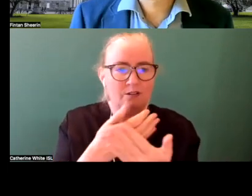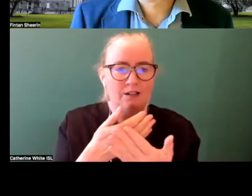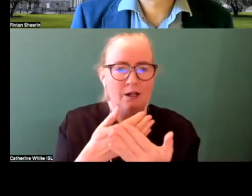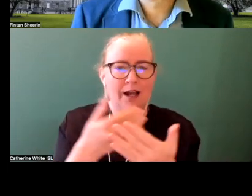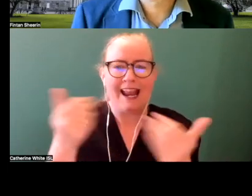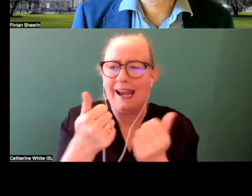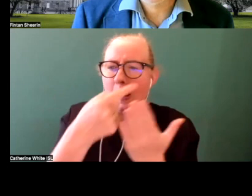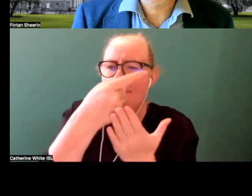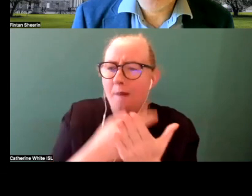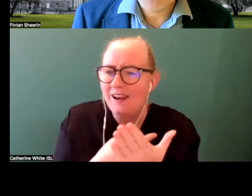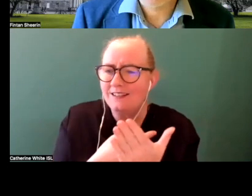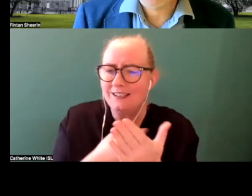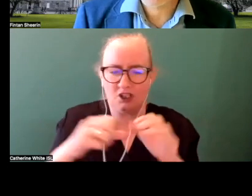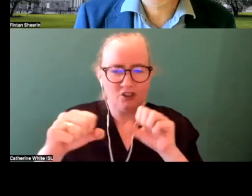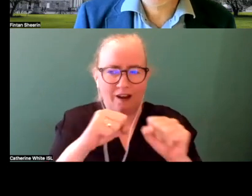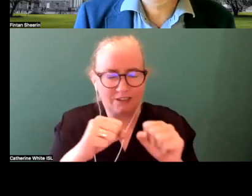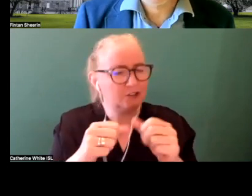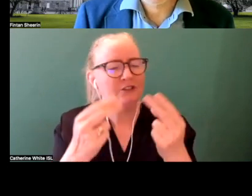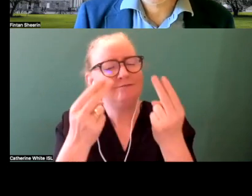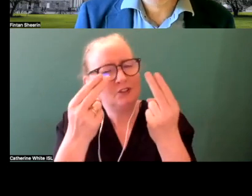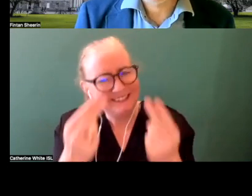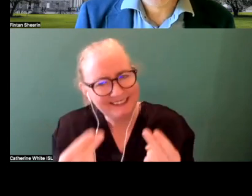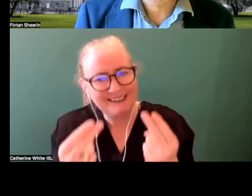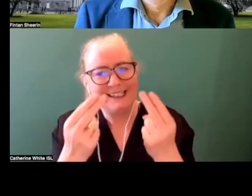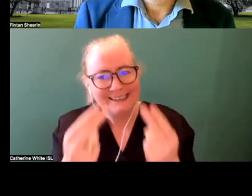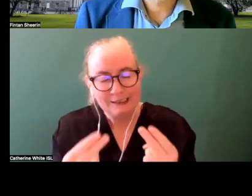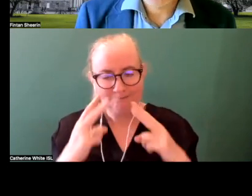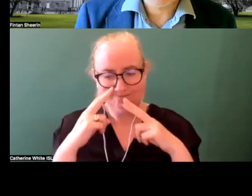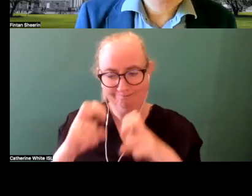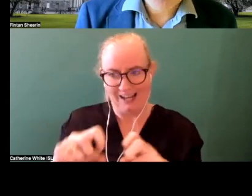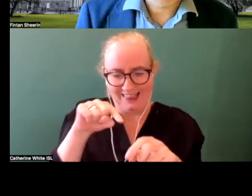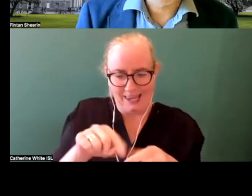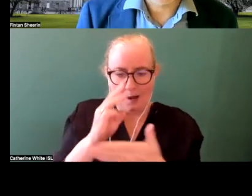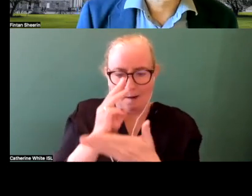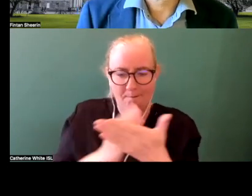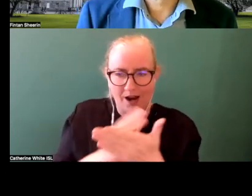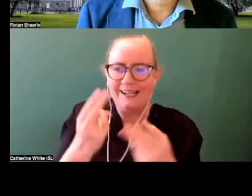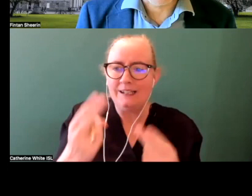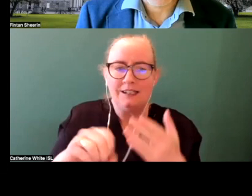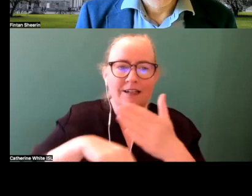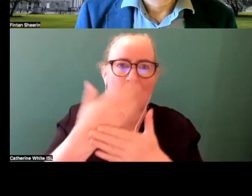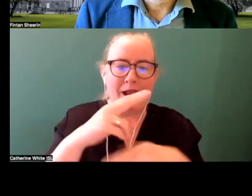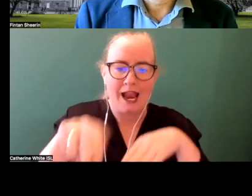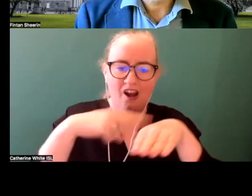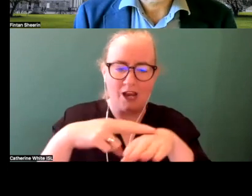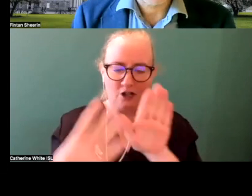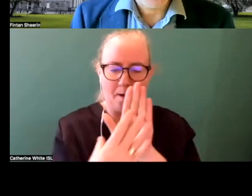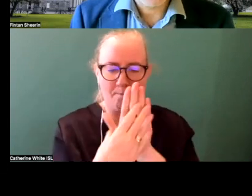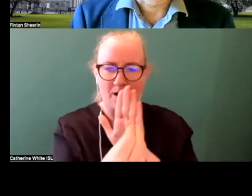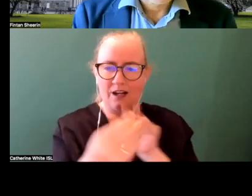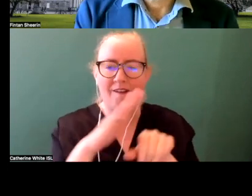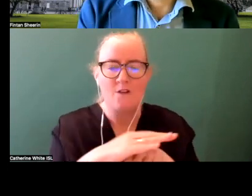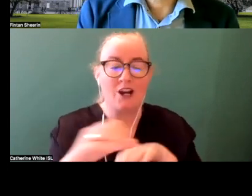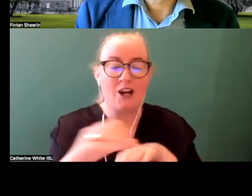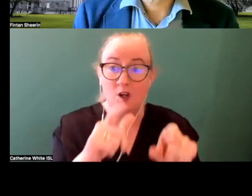policy-driving service provision, and there's a need for us to examine that and develop a national model of service. When I say for healthy